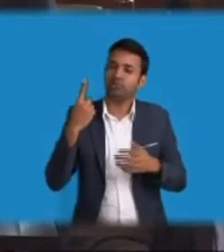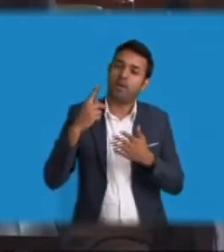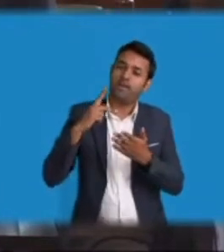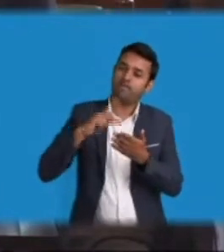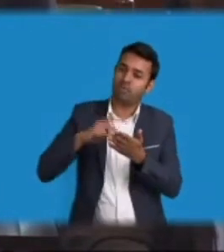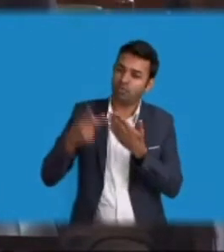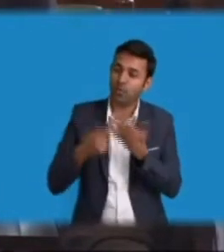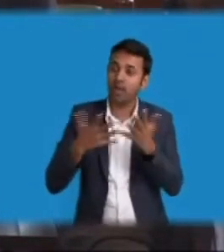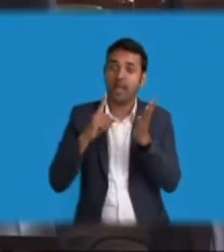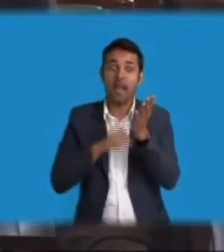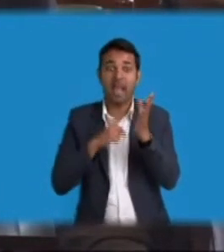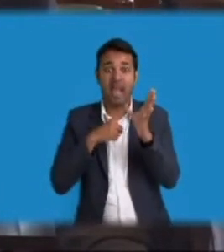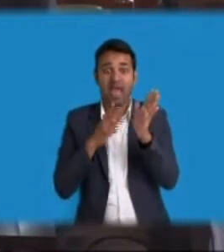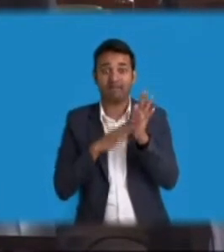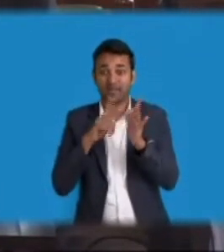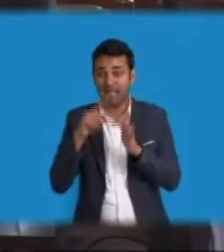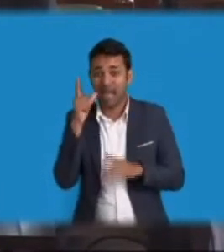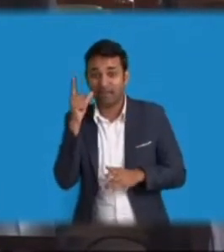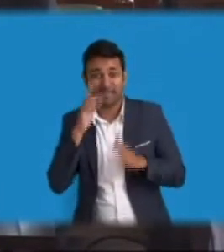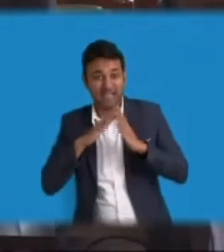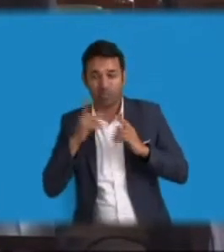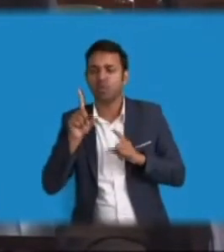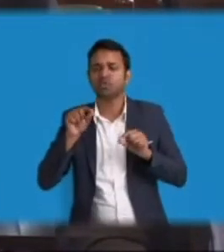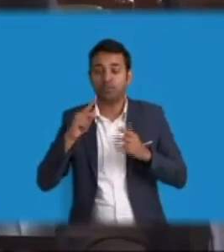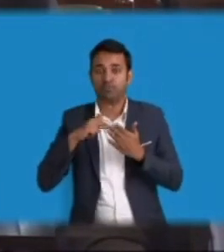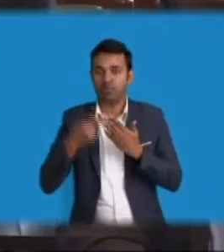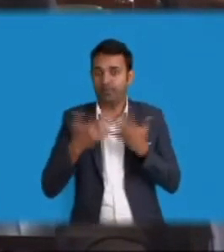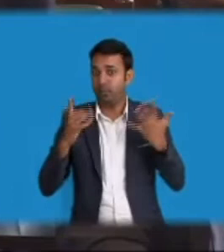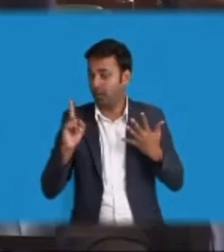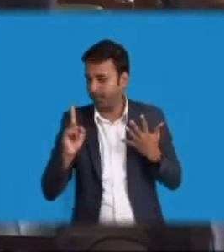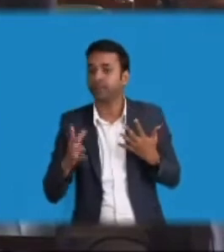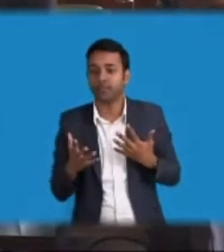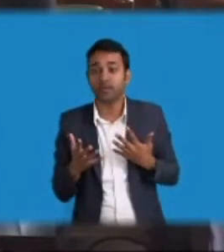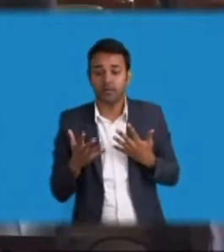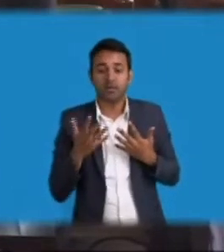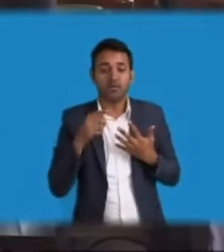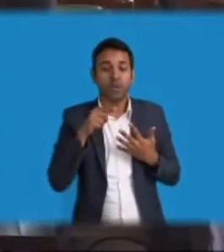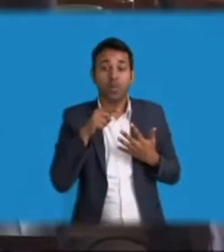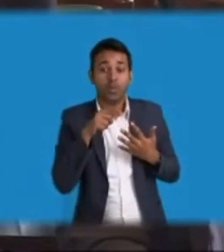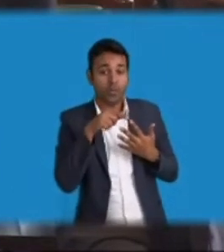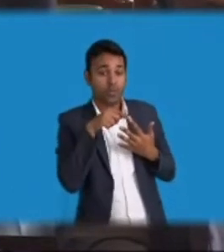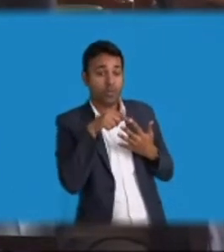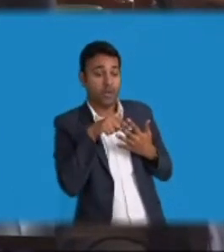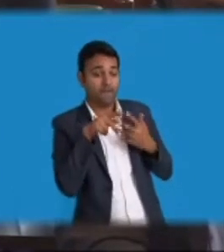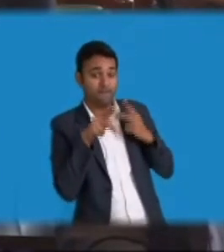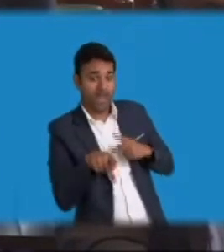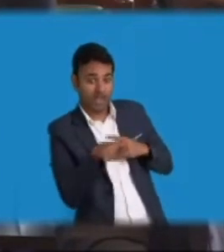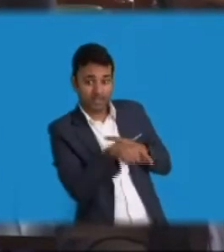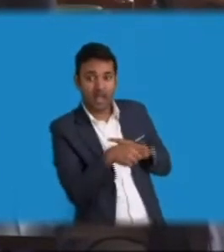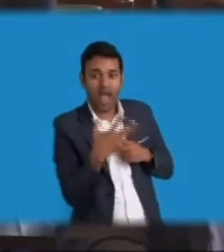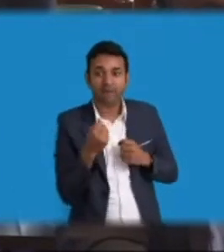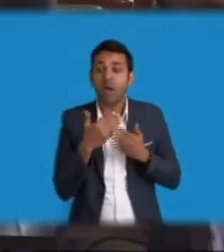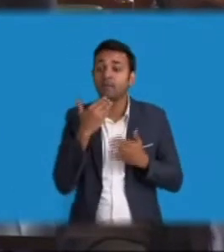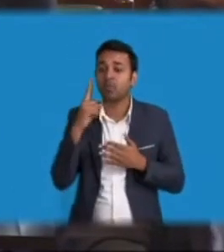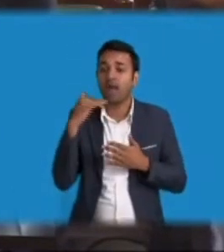of Lemi. In addition, the Johnny Singh Park upgrade has commenced at the cost of $198,000. This